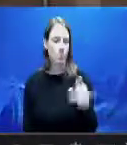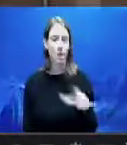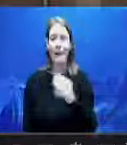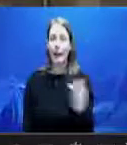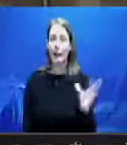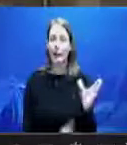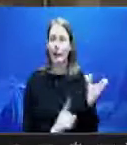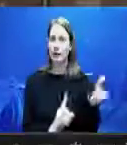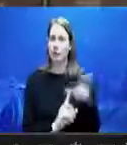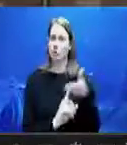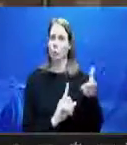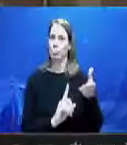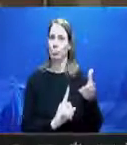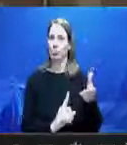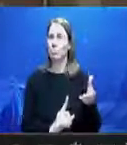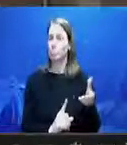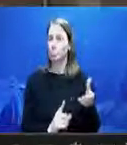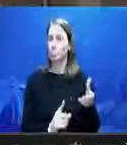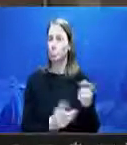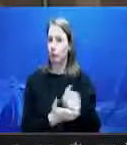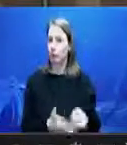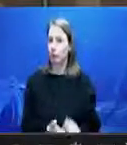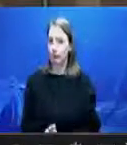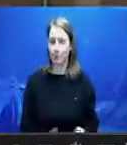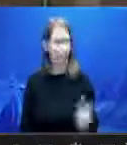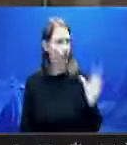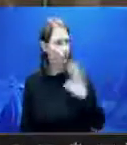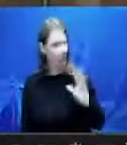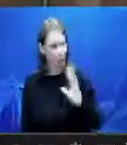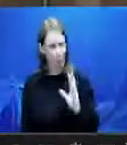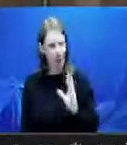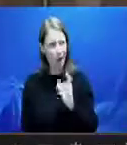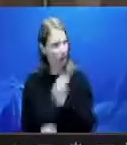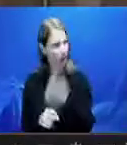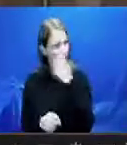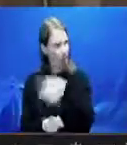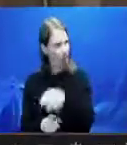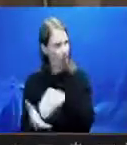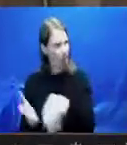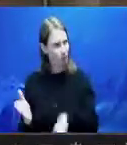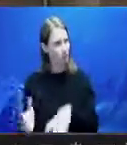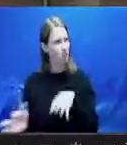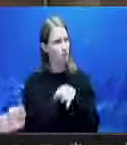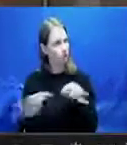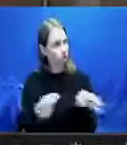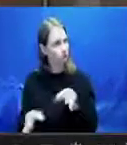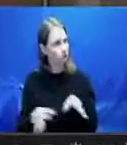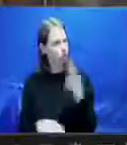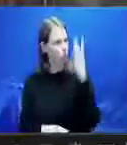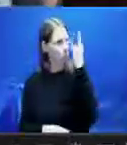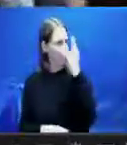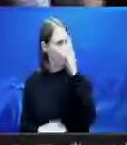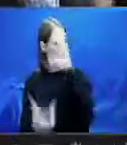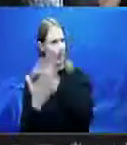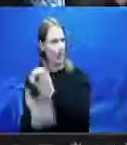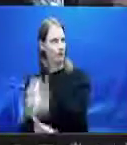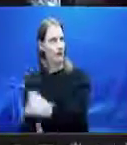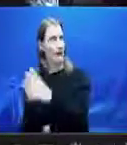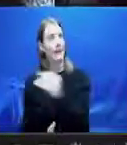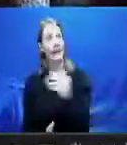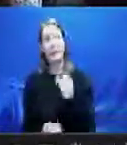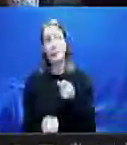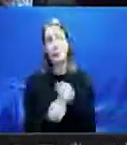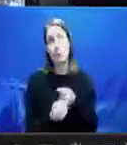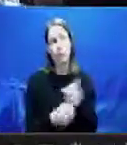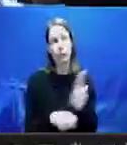understand how to articulate their reasons for why they believe what they believe and to have evidence to support that. With the